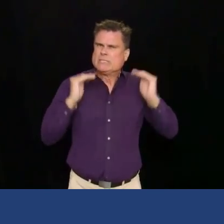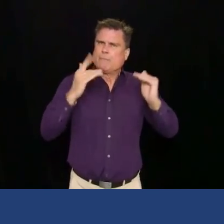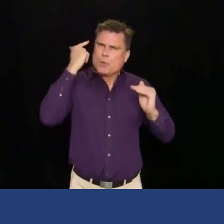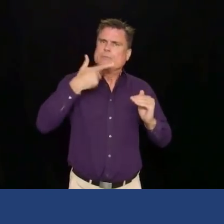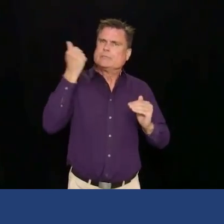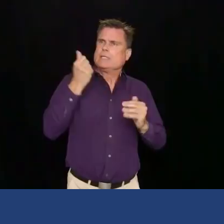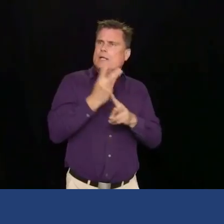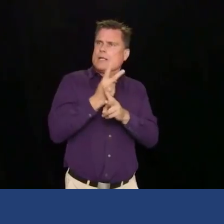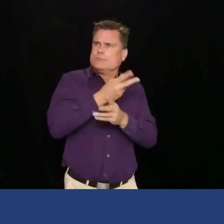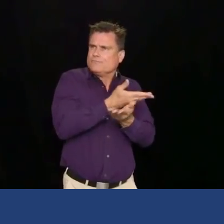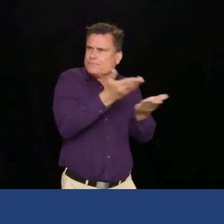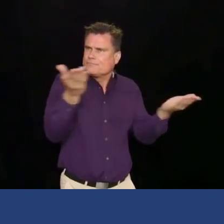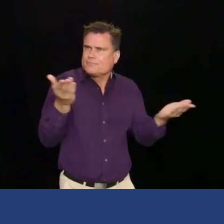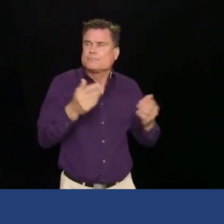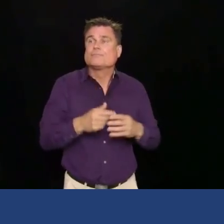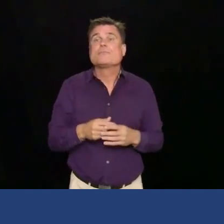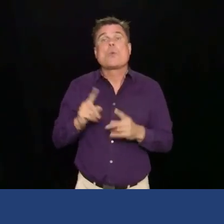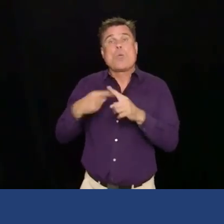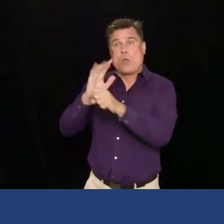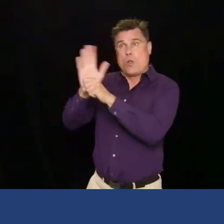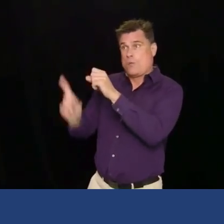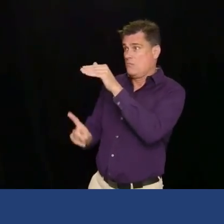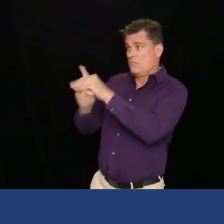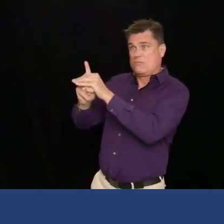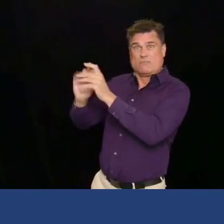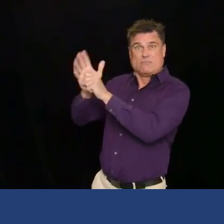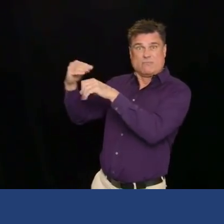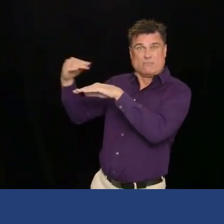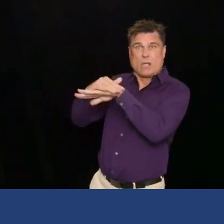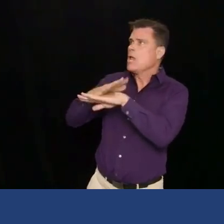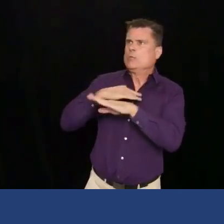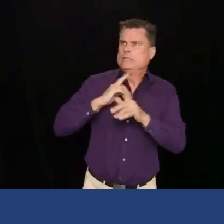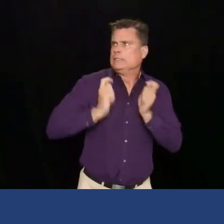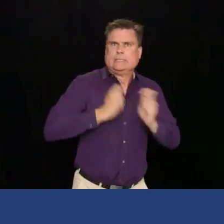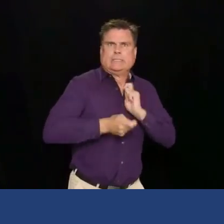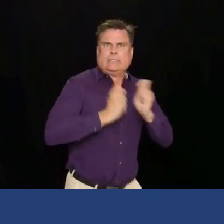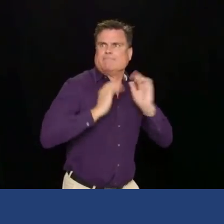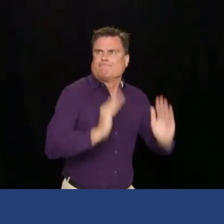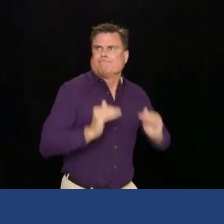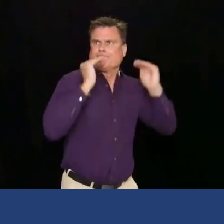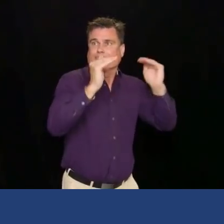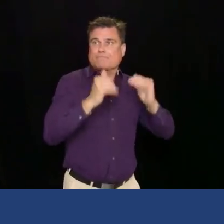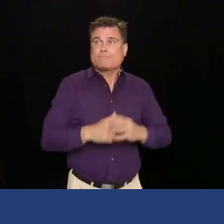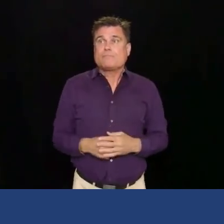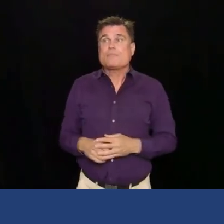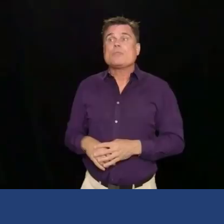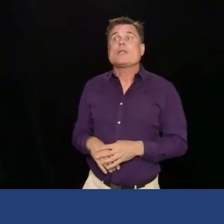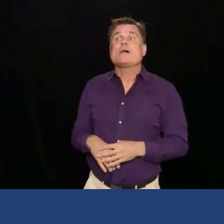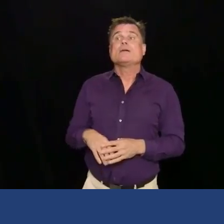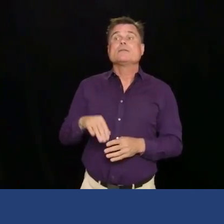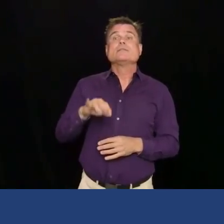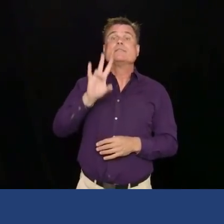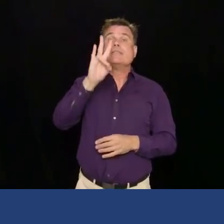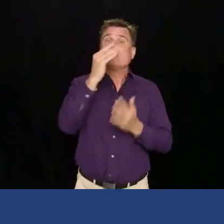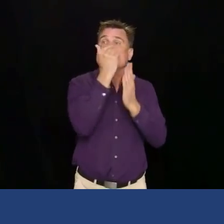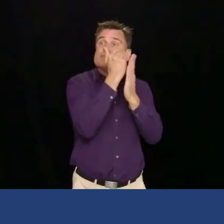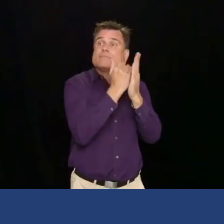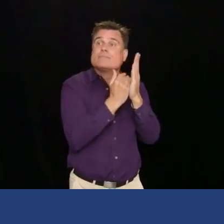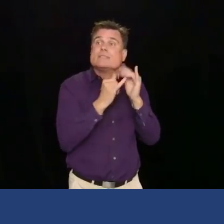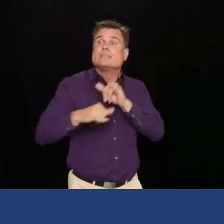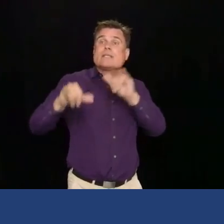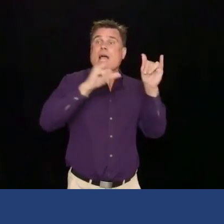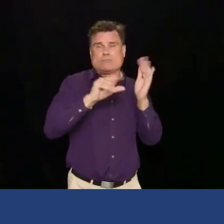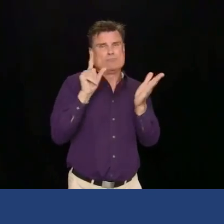with the unexpected. And prior to 2017, the standard of care for long-term care had been set for